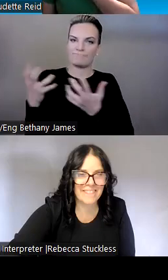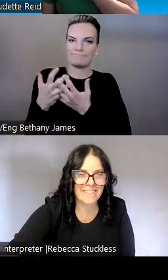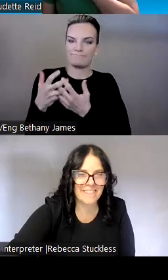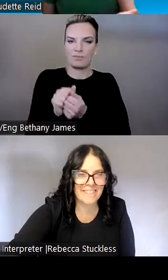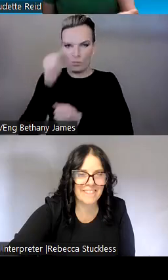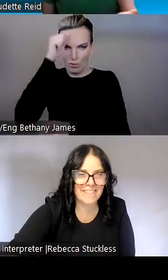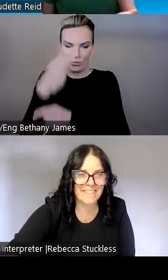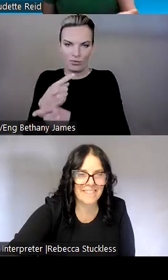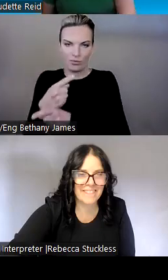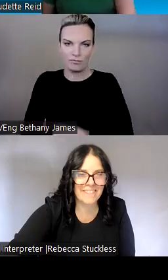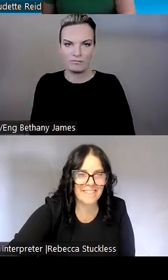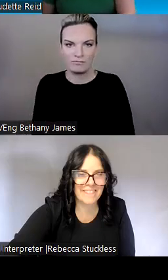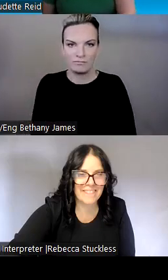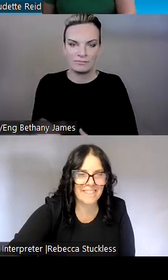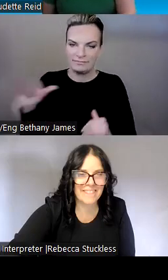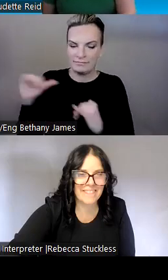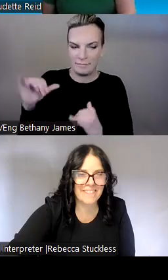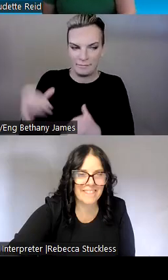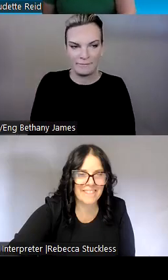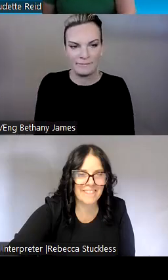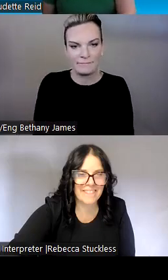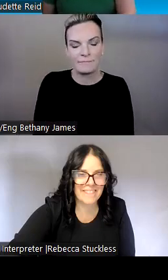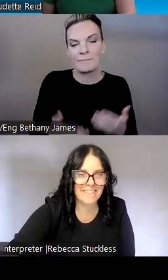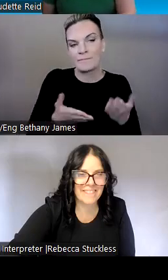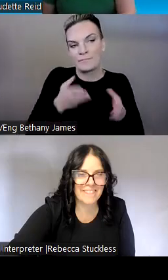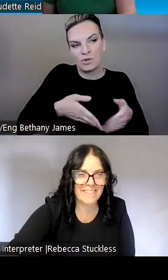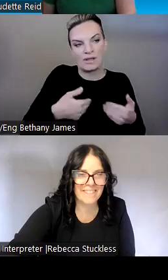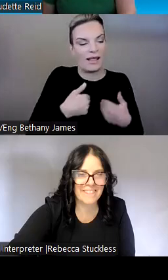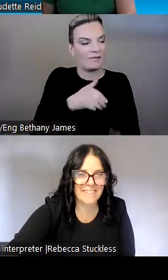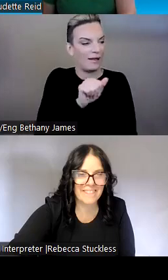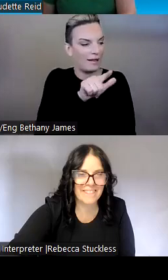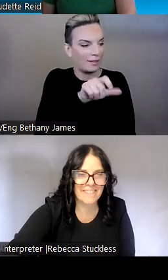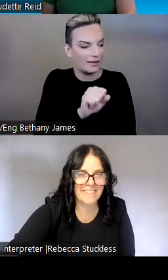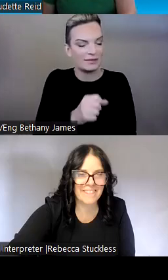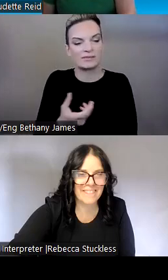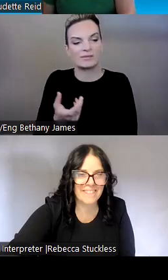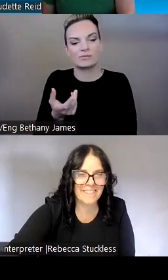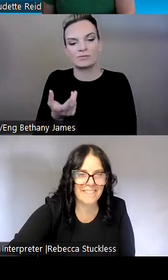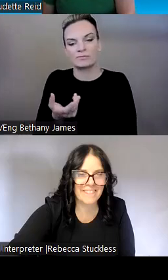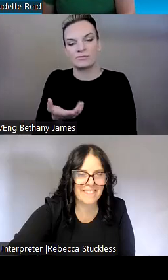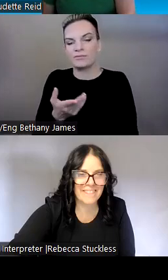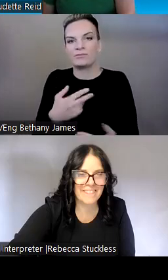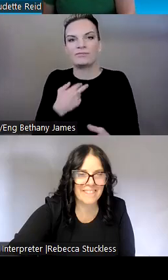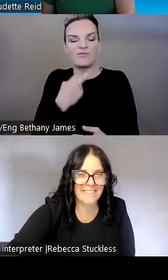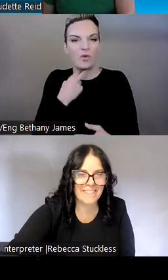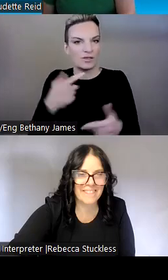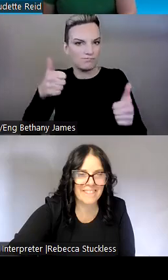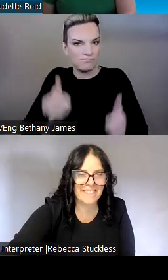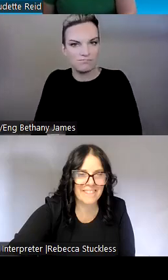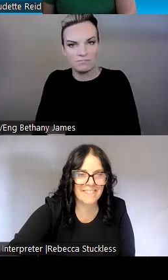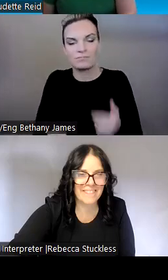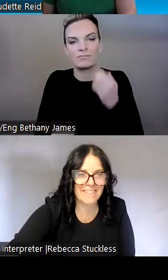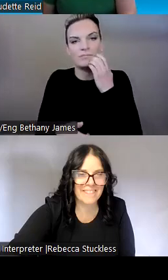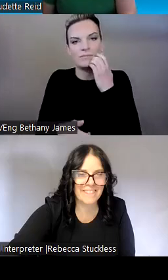with someone like who may have ALS or something where they may be losing their voice, or they may be